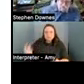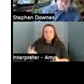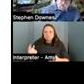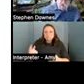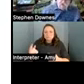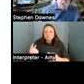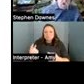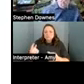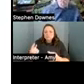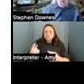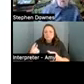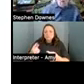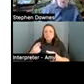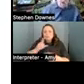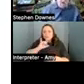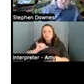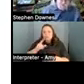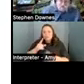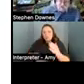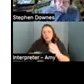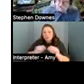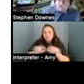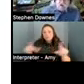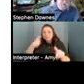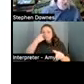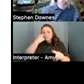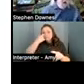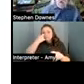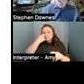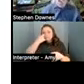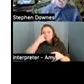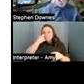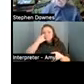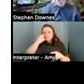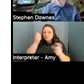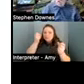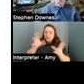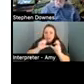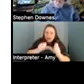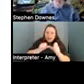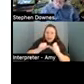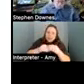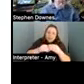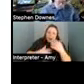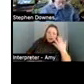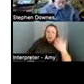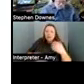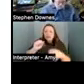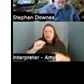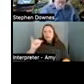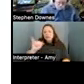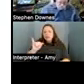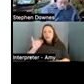have come out recently are endless feeds of ai generated music so uh